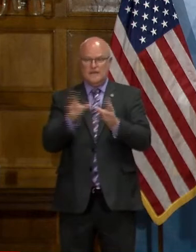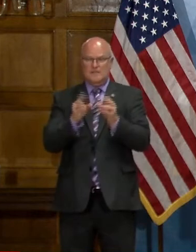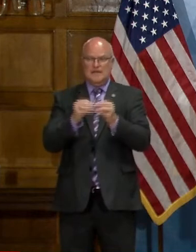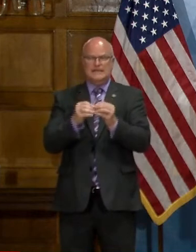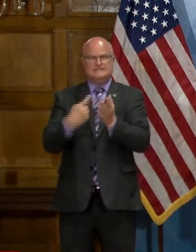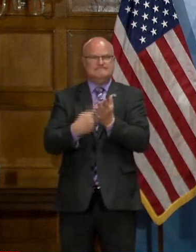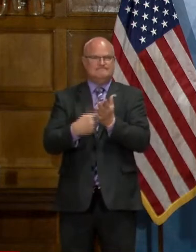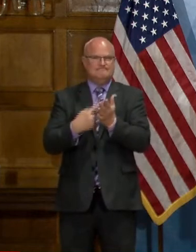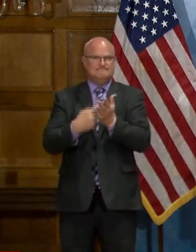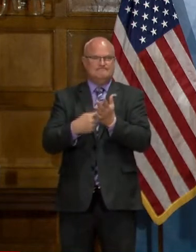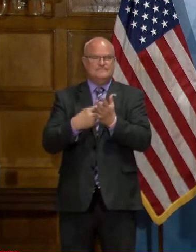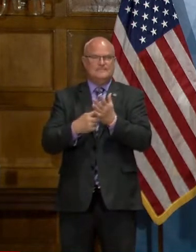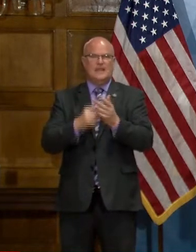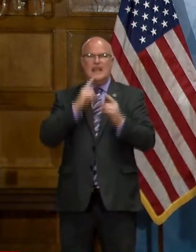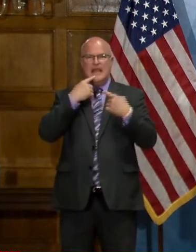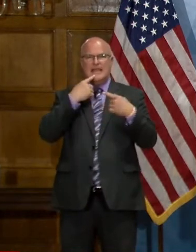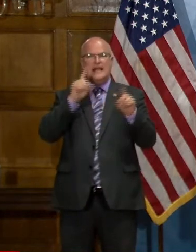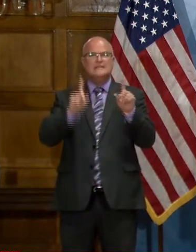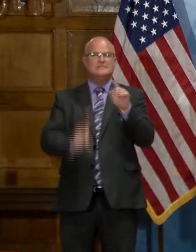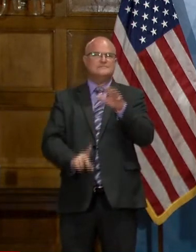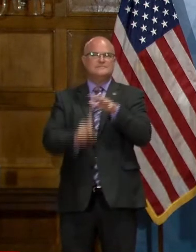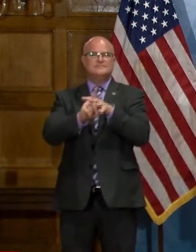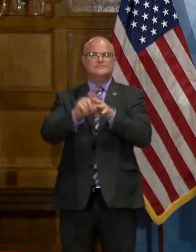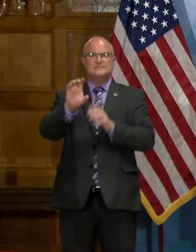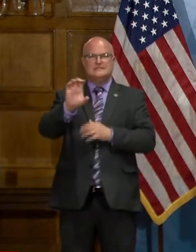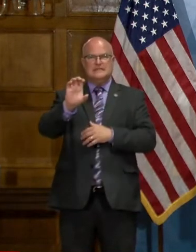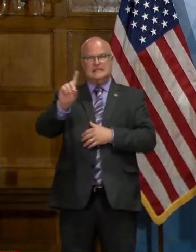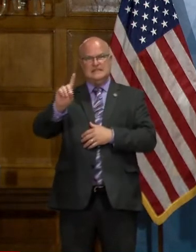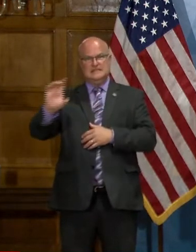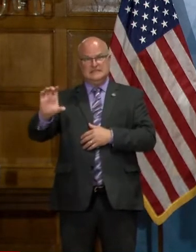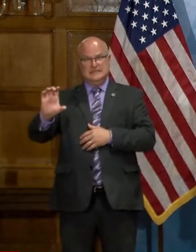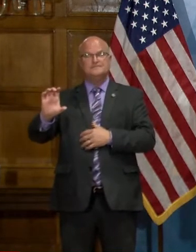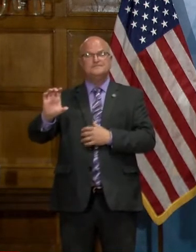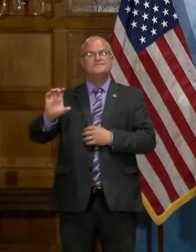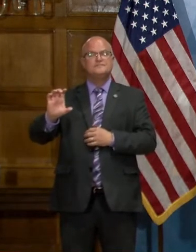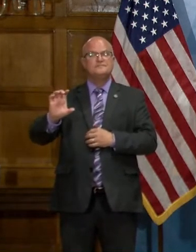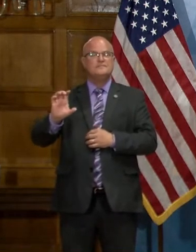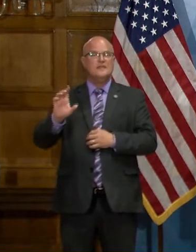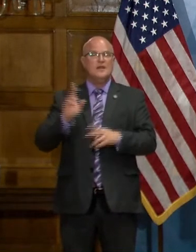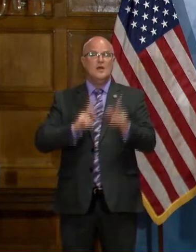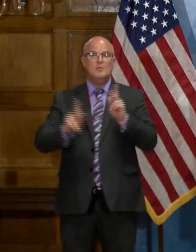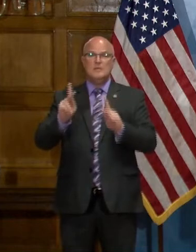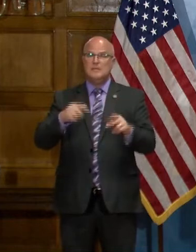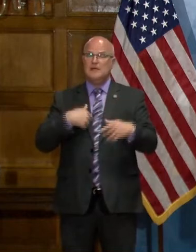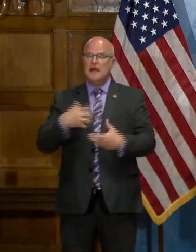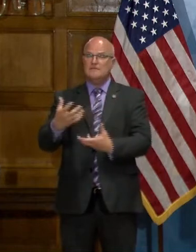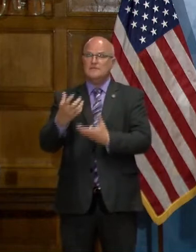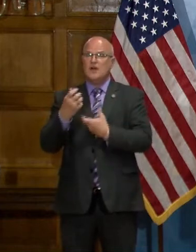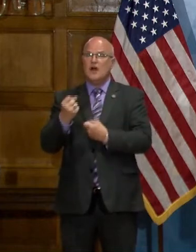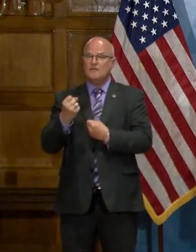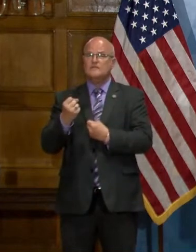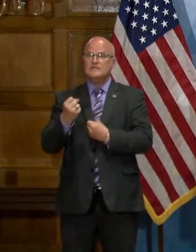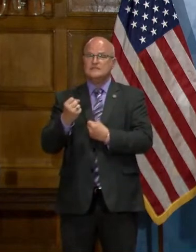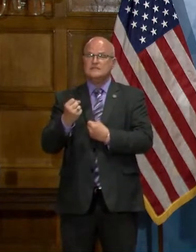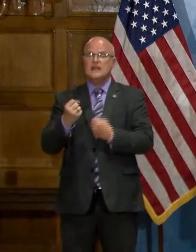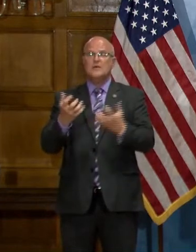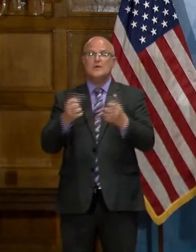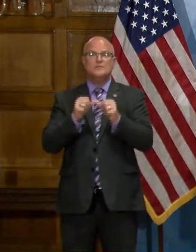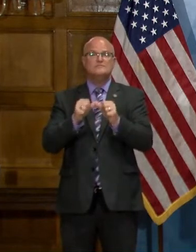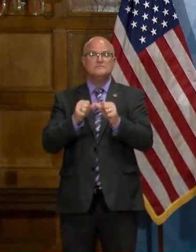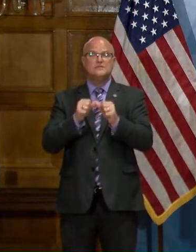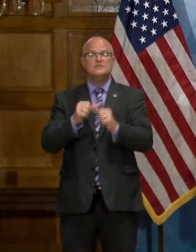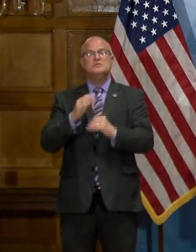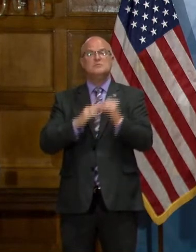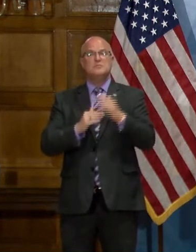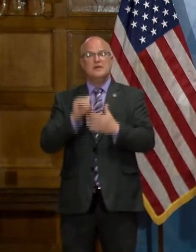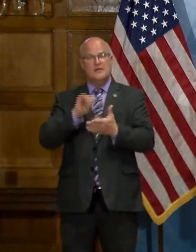the announcement that'll be coming up in the CDC. But people should have confidence, and we want to continue to